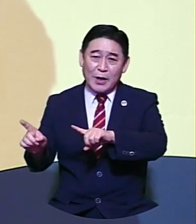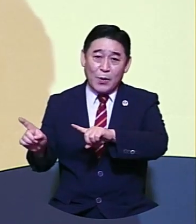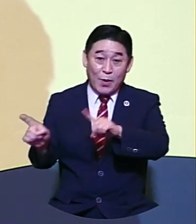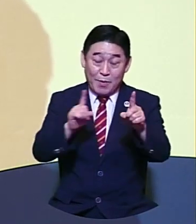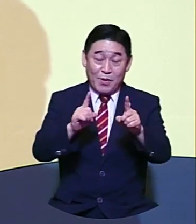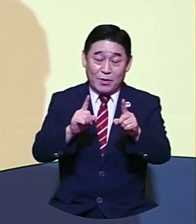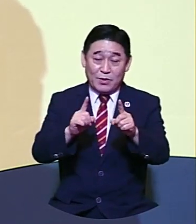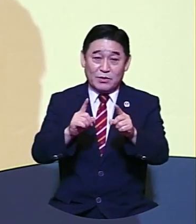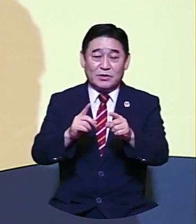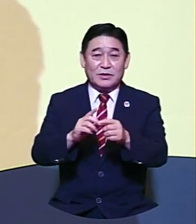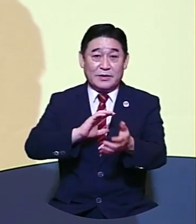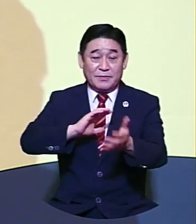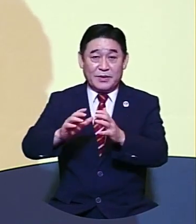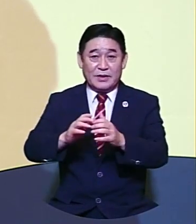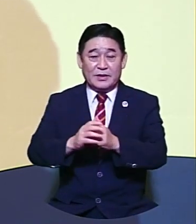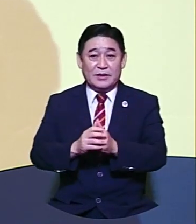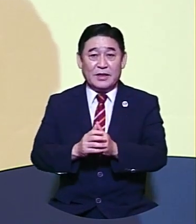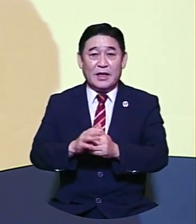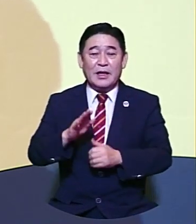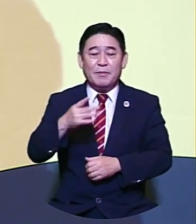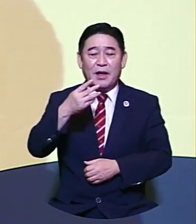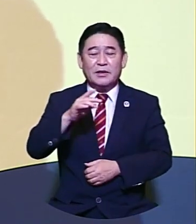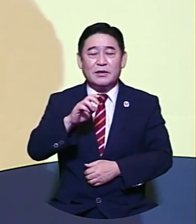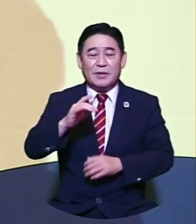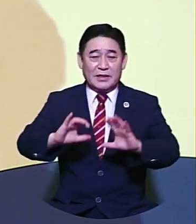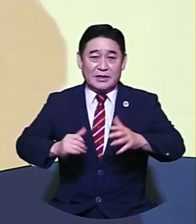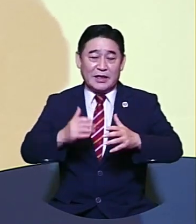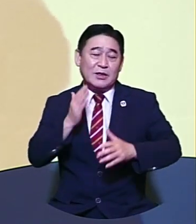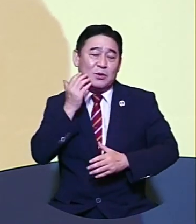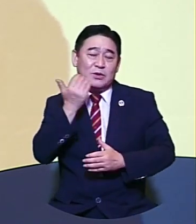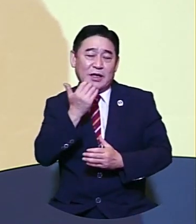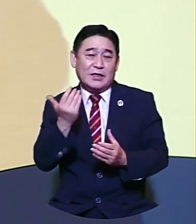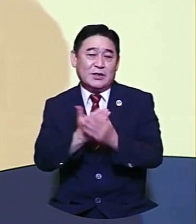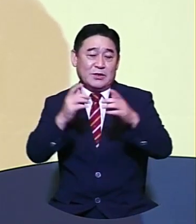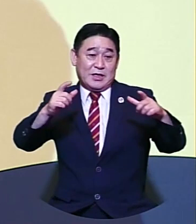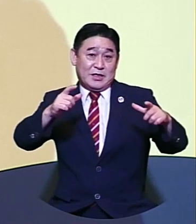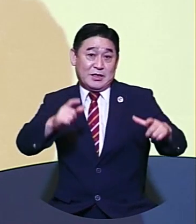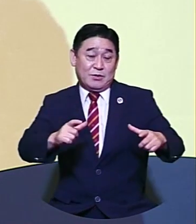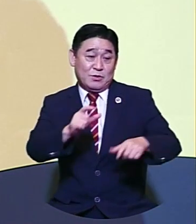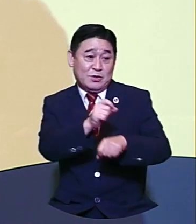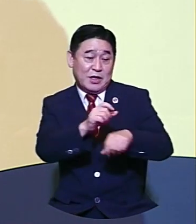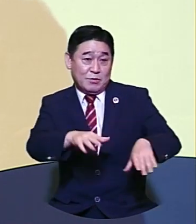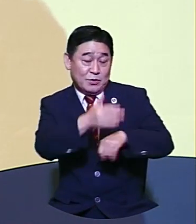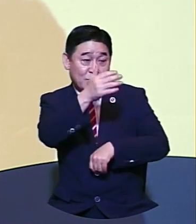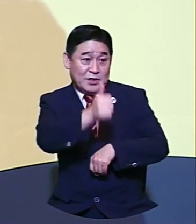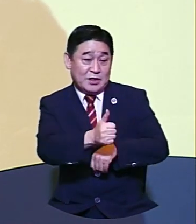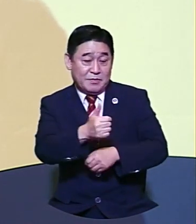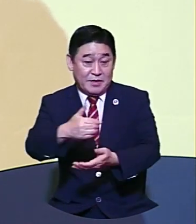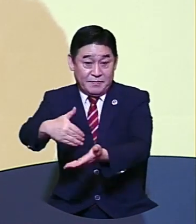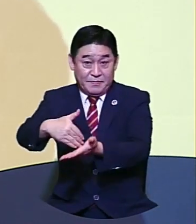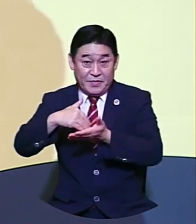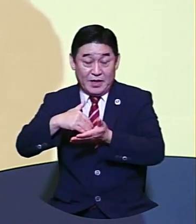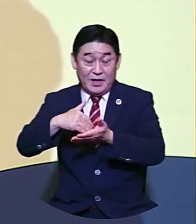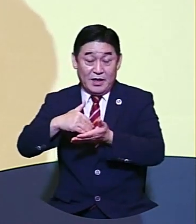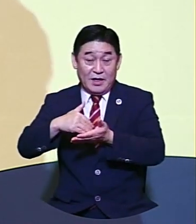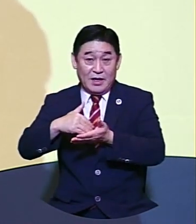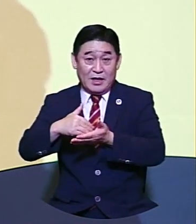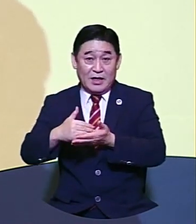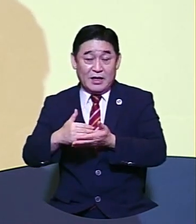about green recovery, we've heard from Secretary General Frank Reitz-Berman of